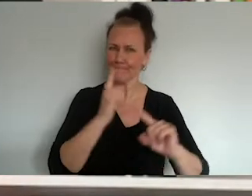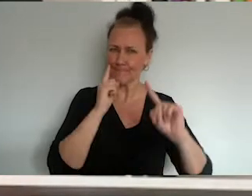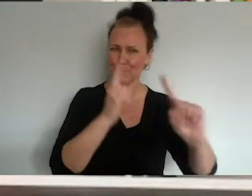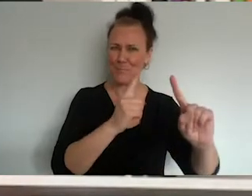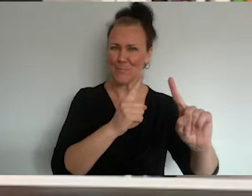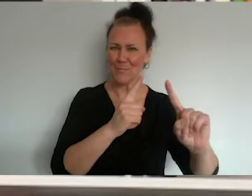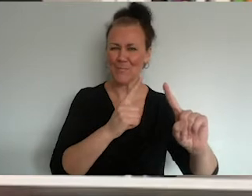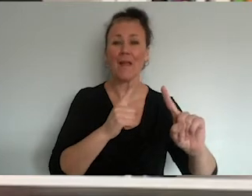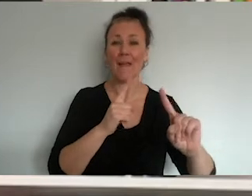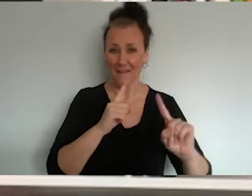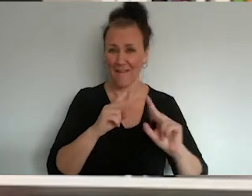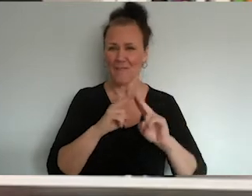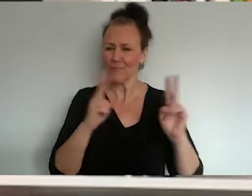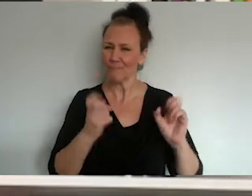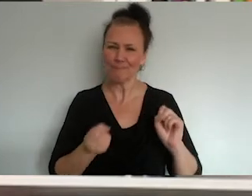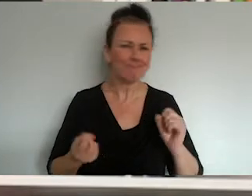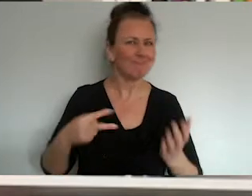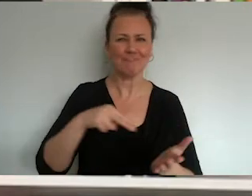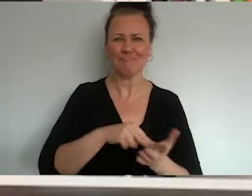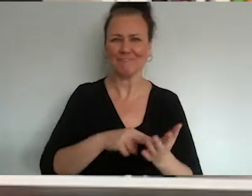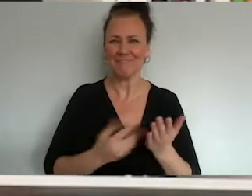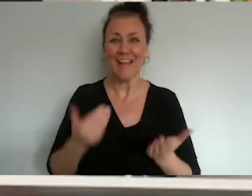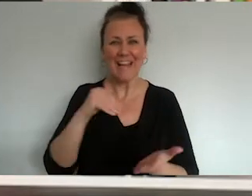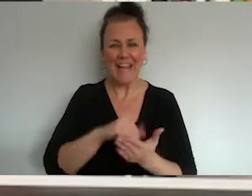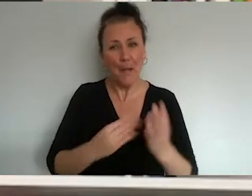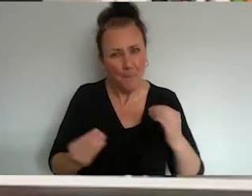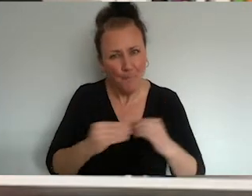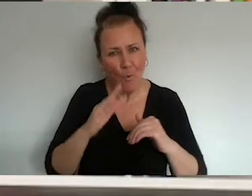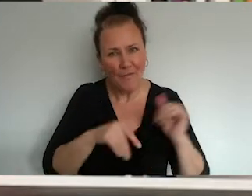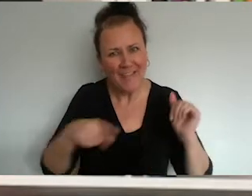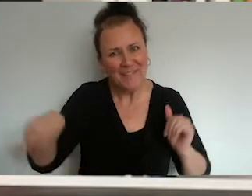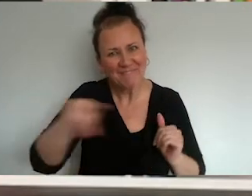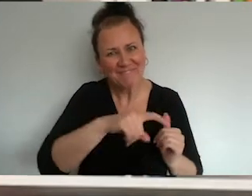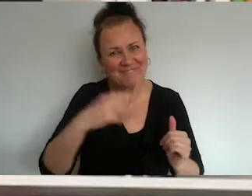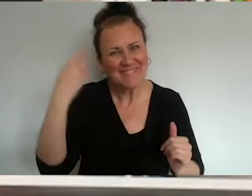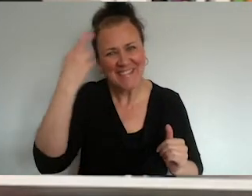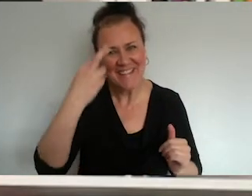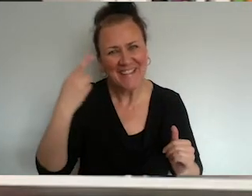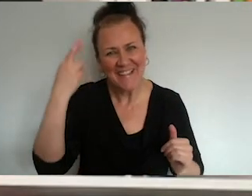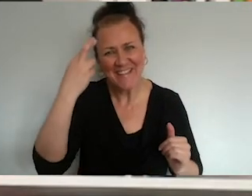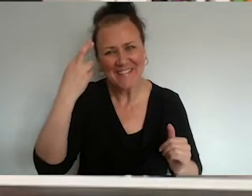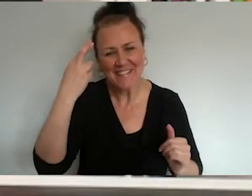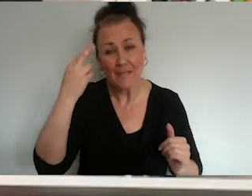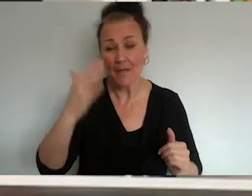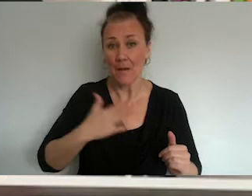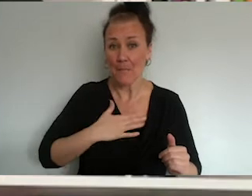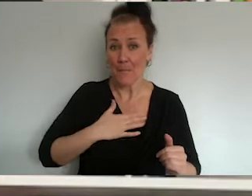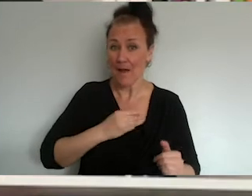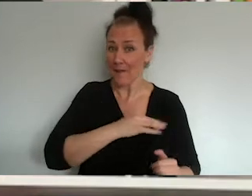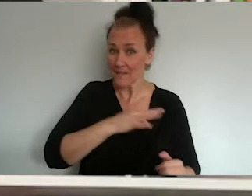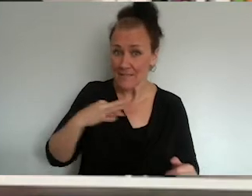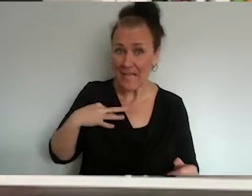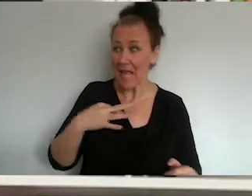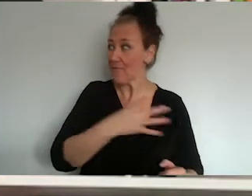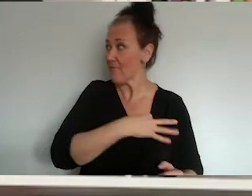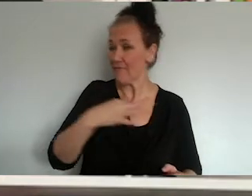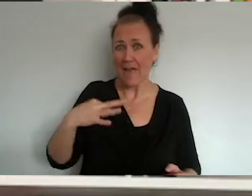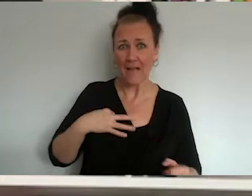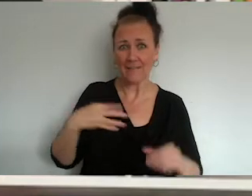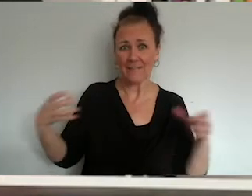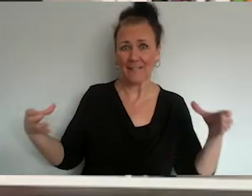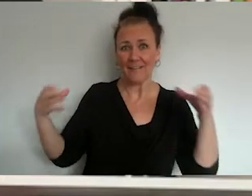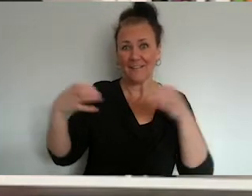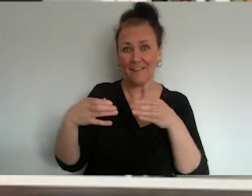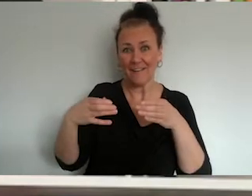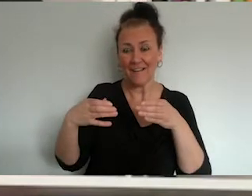determined, adaptive, and resilient than perhaps even they realized. My faculty and staff